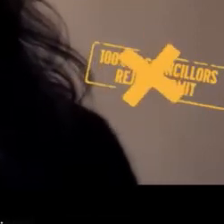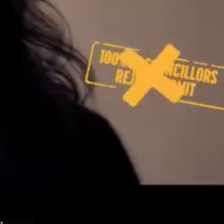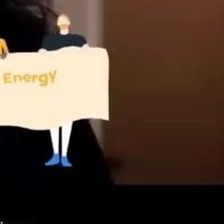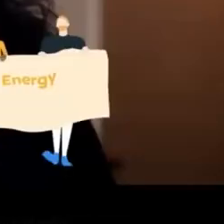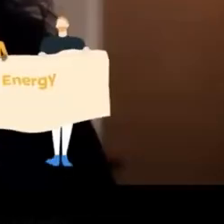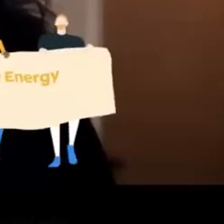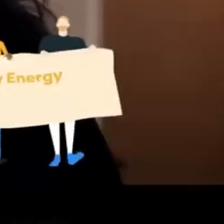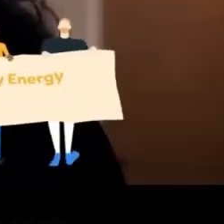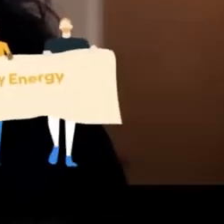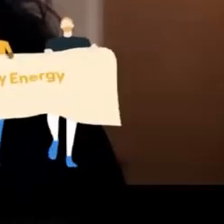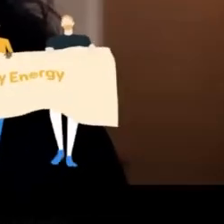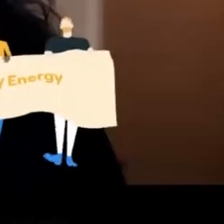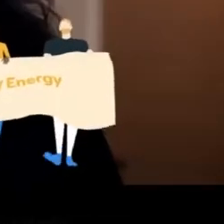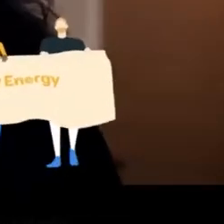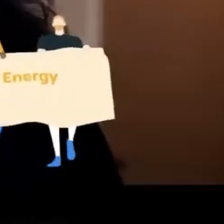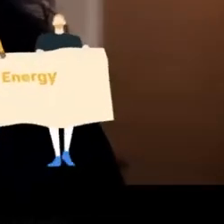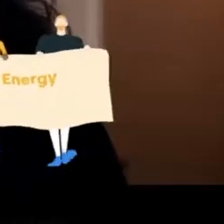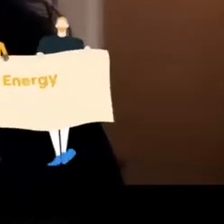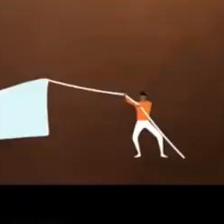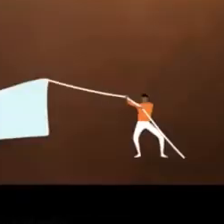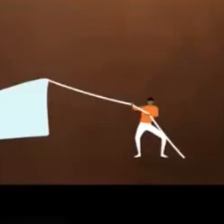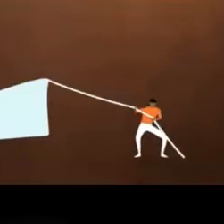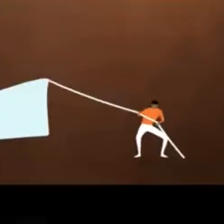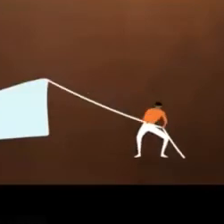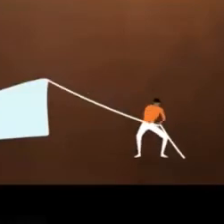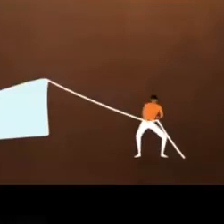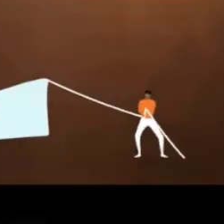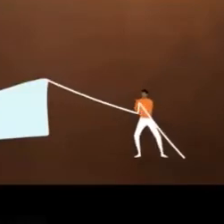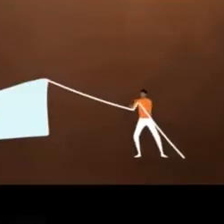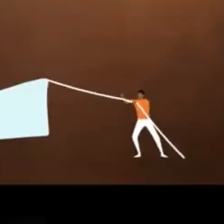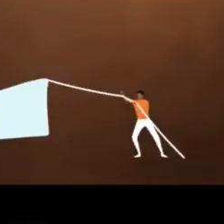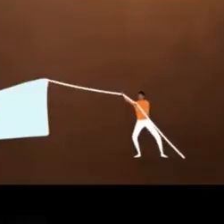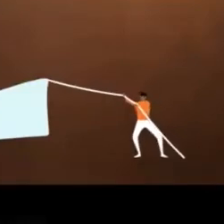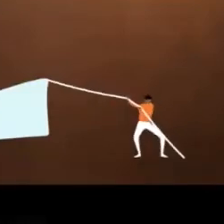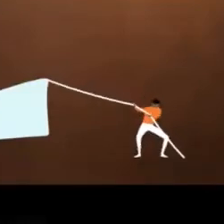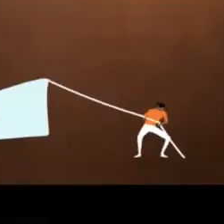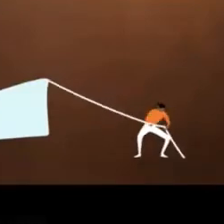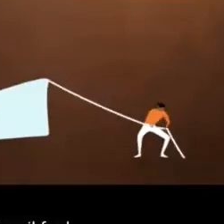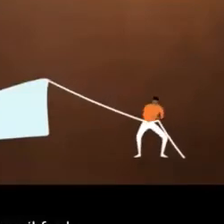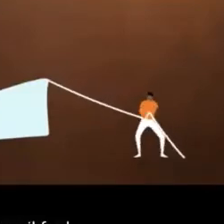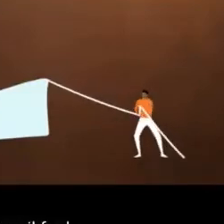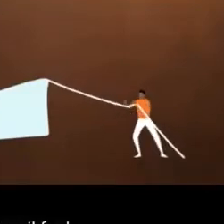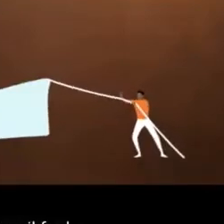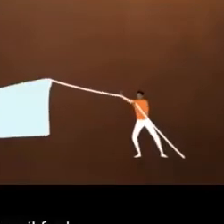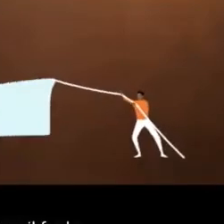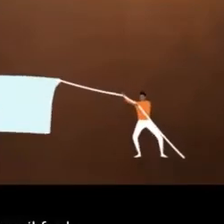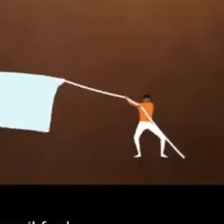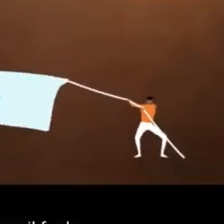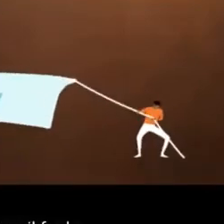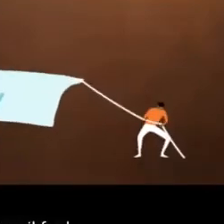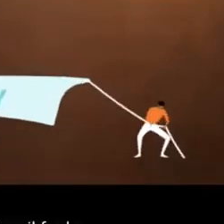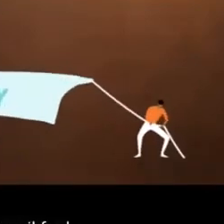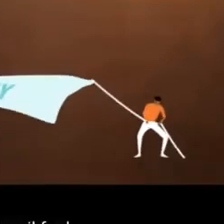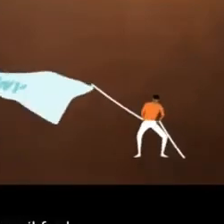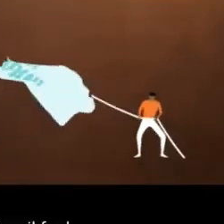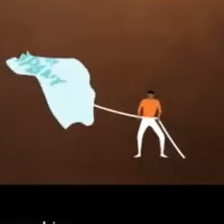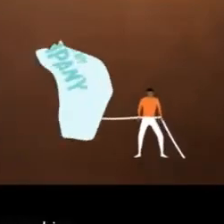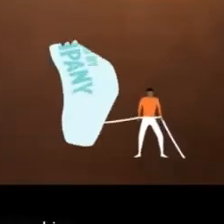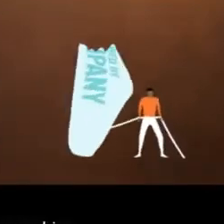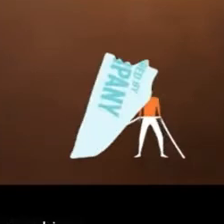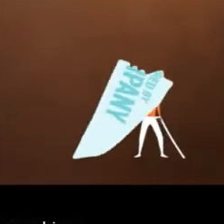communities, not a penny more for dirty energy. If our universities, museums, pension funds divest from